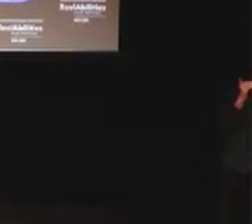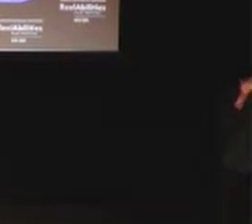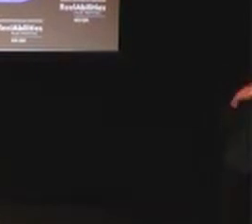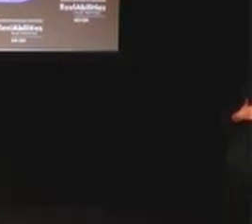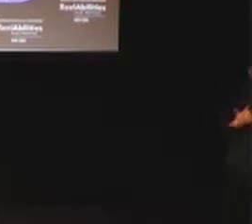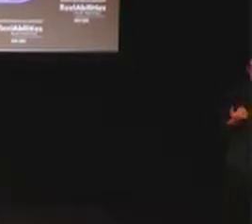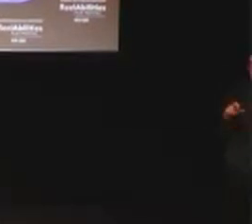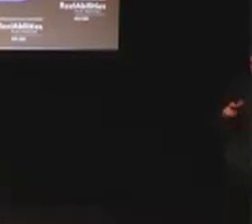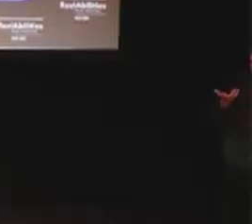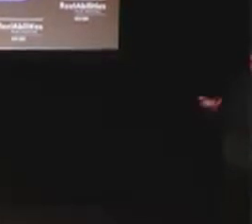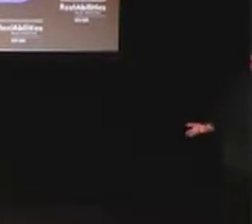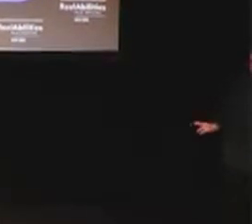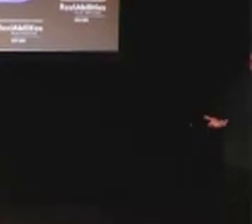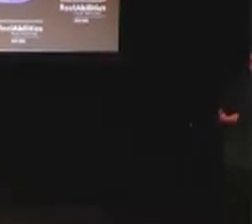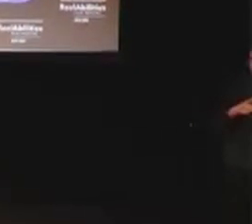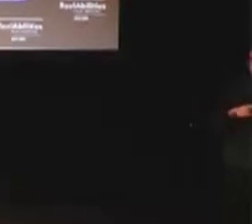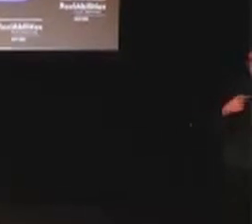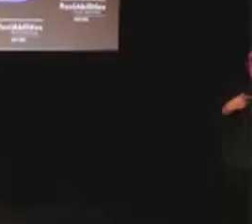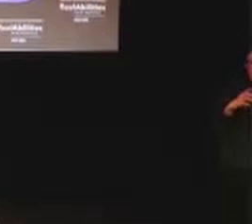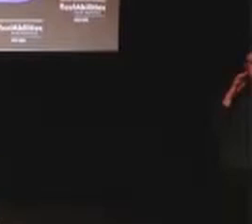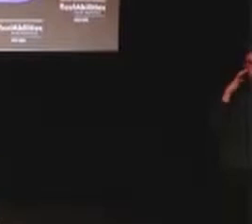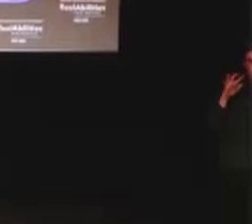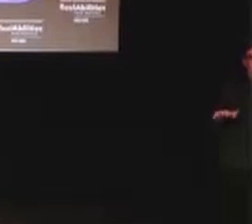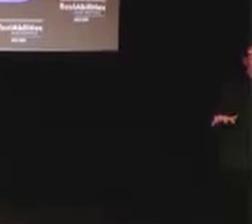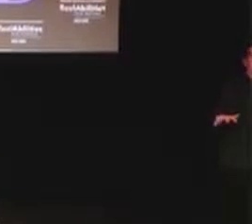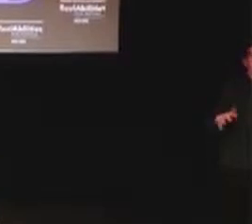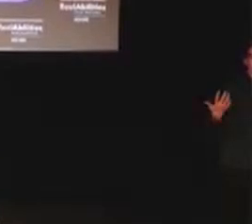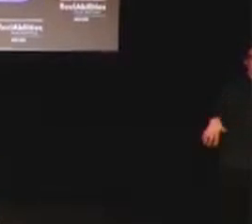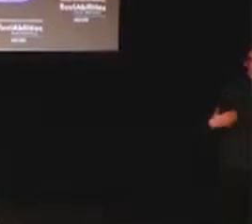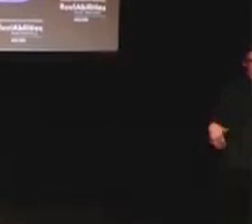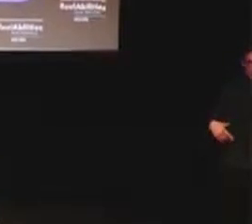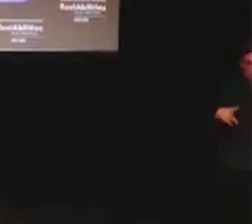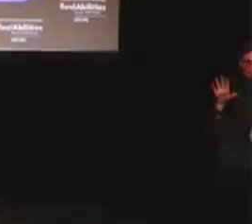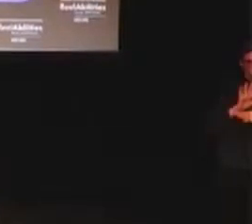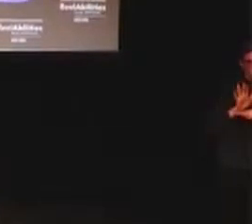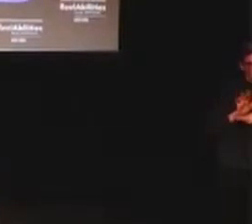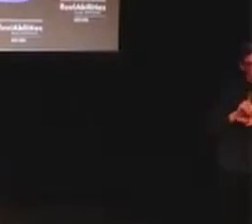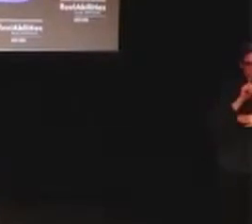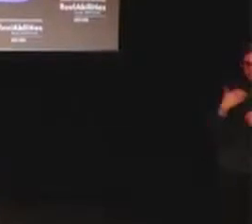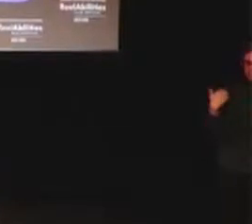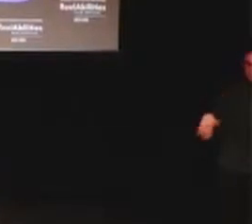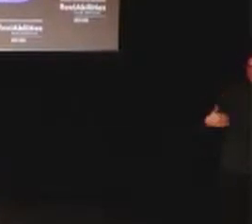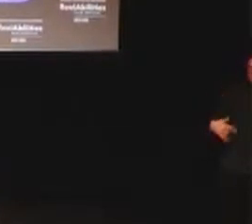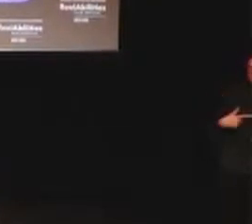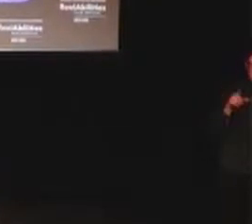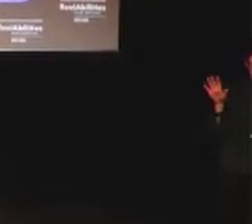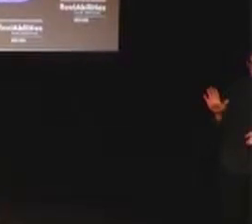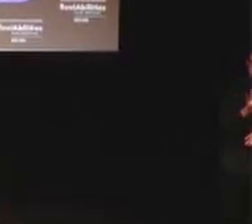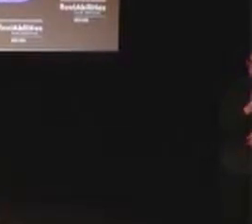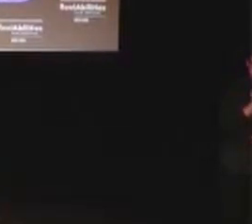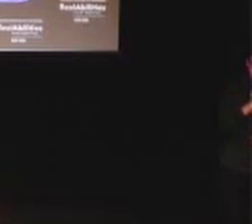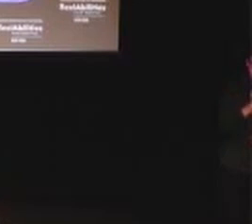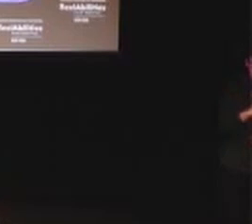but I was absolutely blown away by the work that each and every one of you did. And so I'm